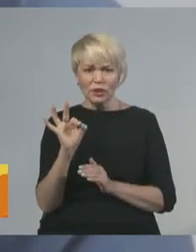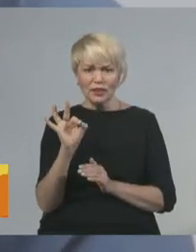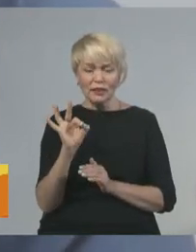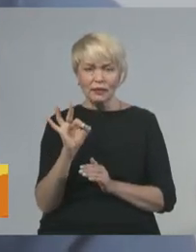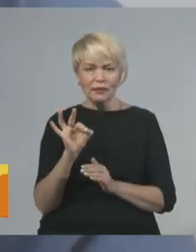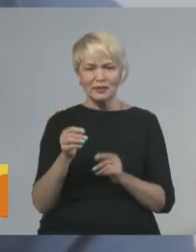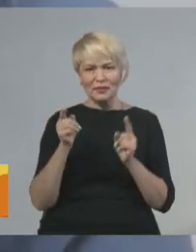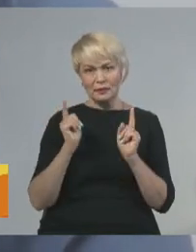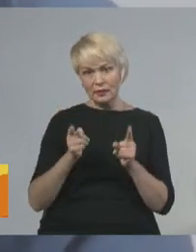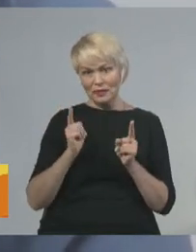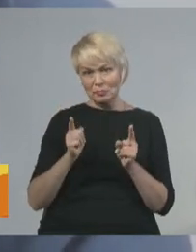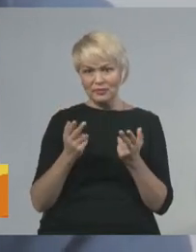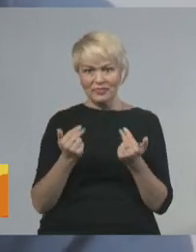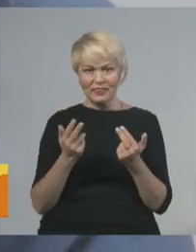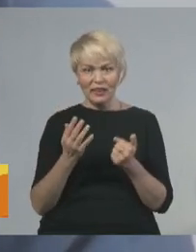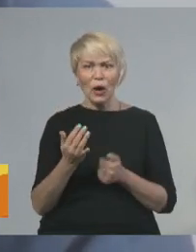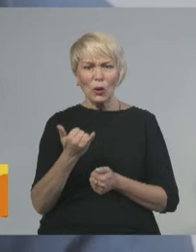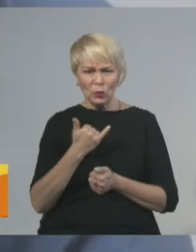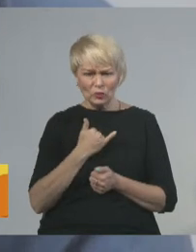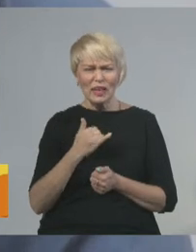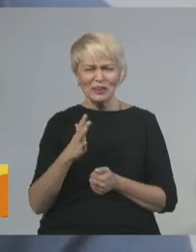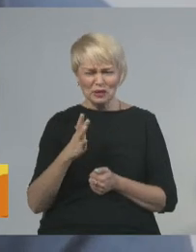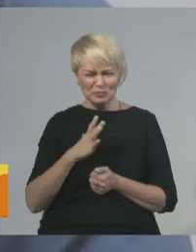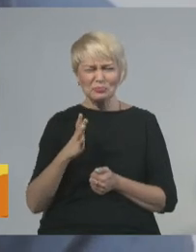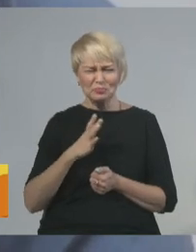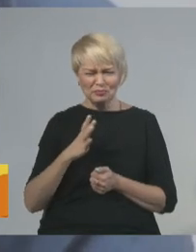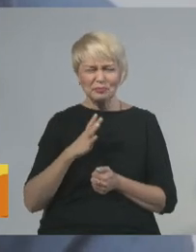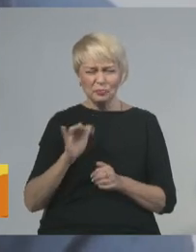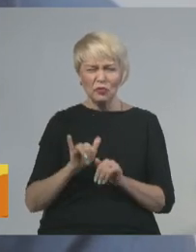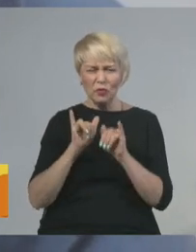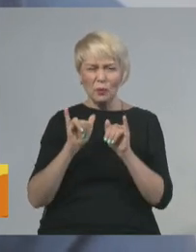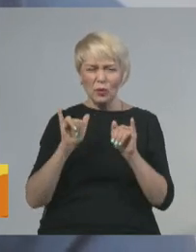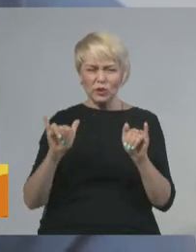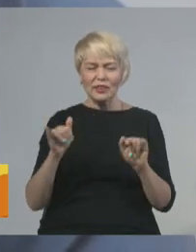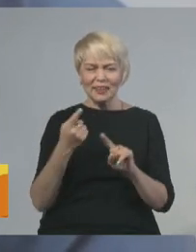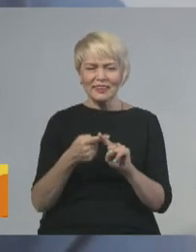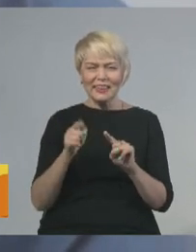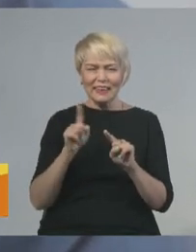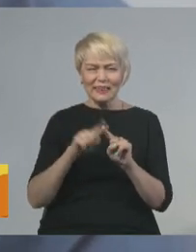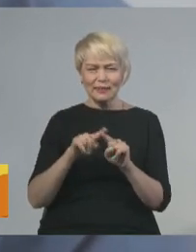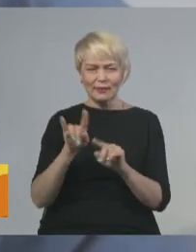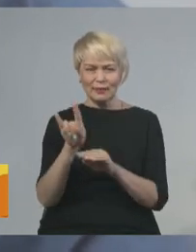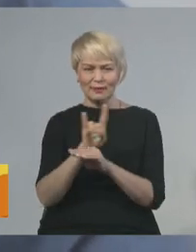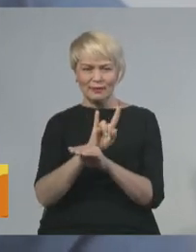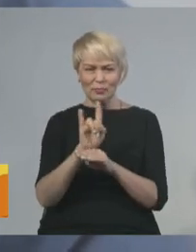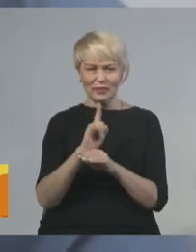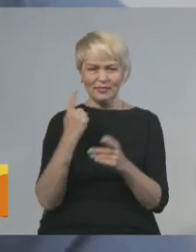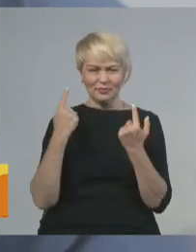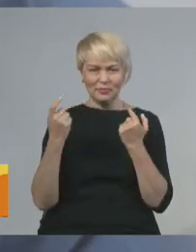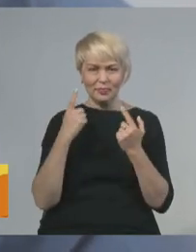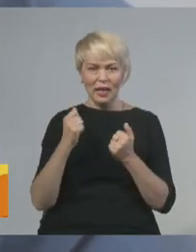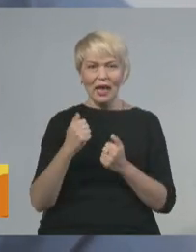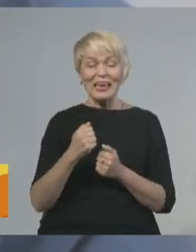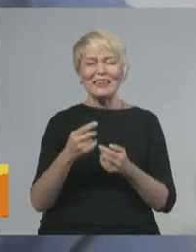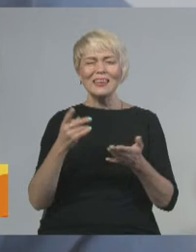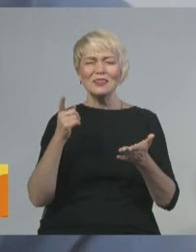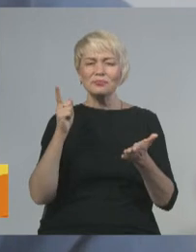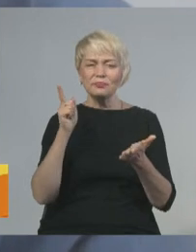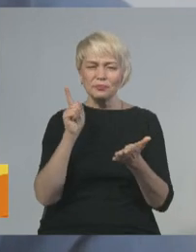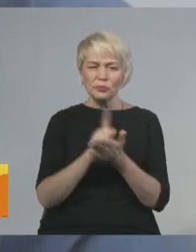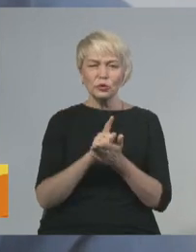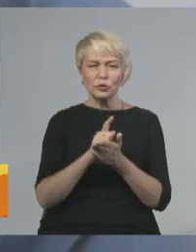everywhere so yeah it appeared here um as well um i have to admit that